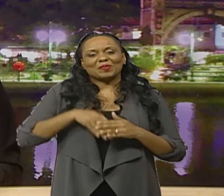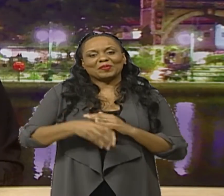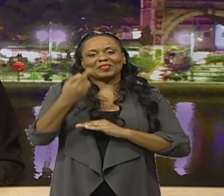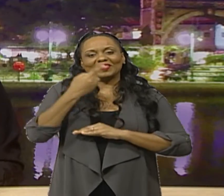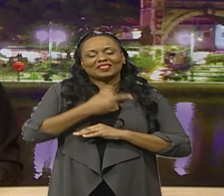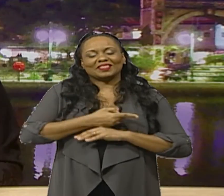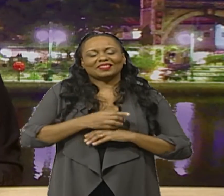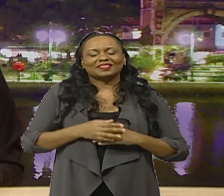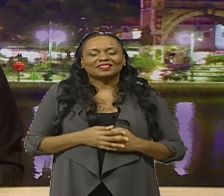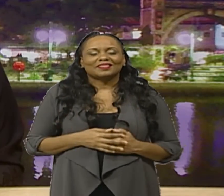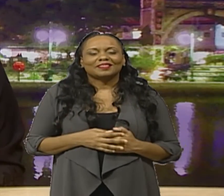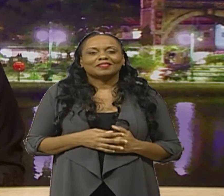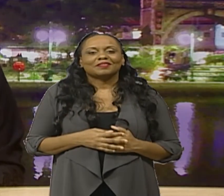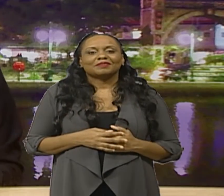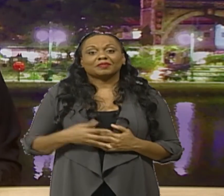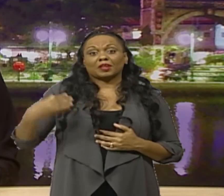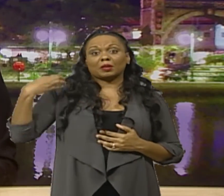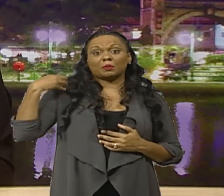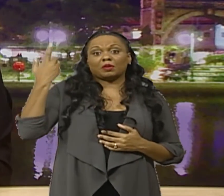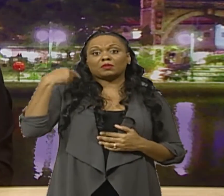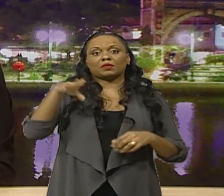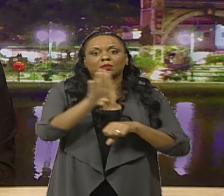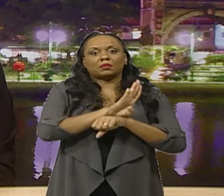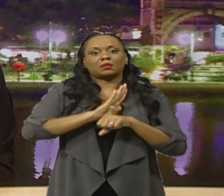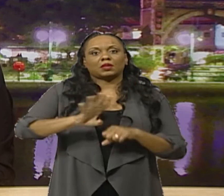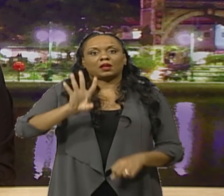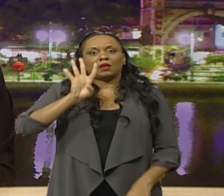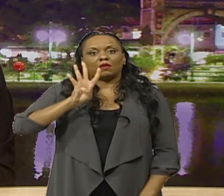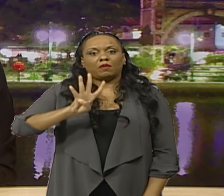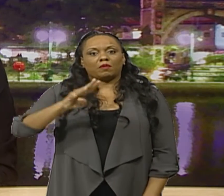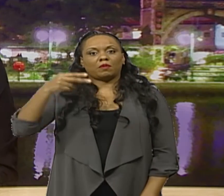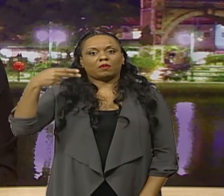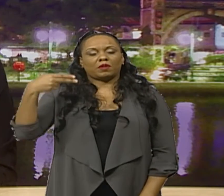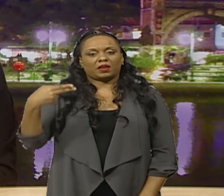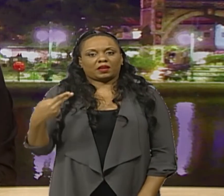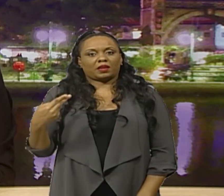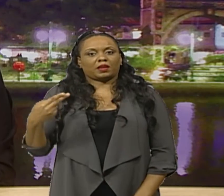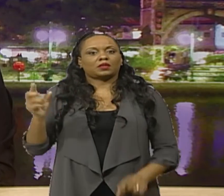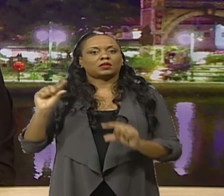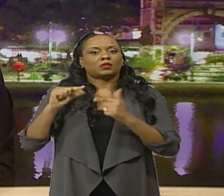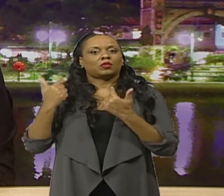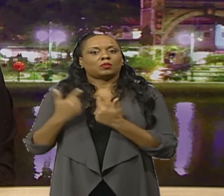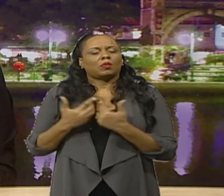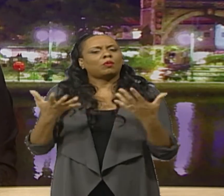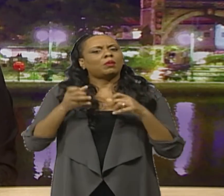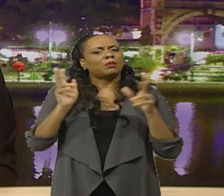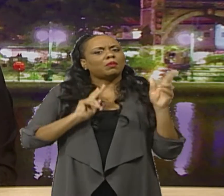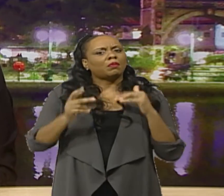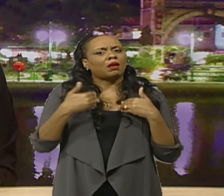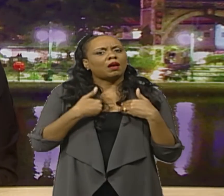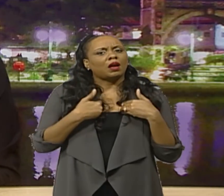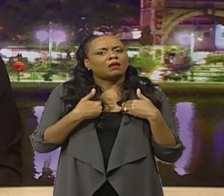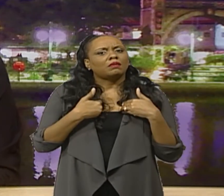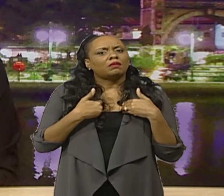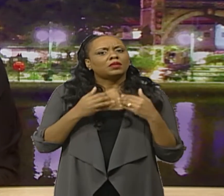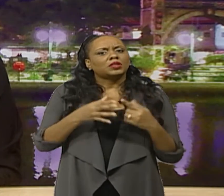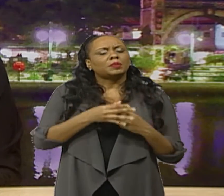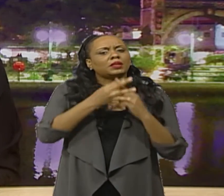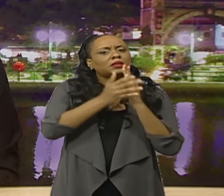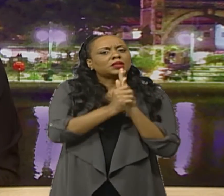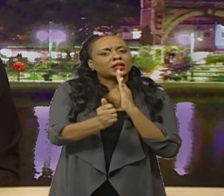sir. Well, the head of the local 4-H movement is appealing to people in the community with special skills to share them with